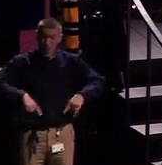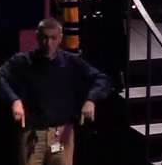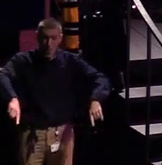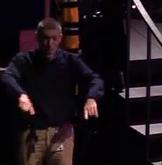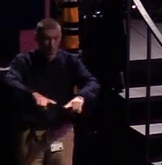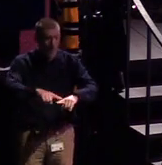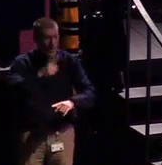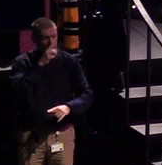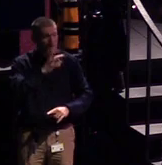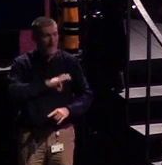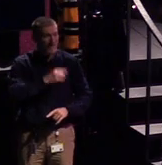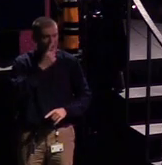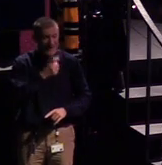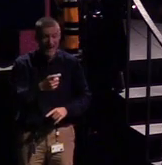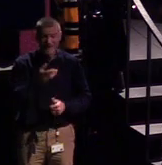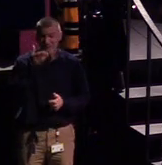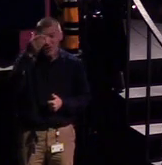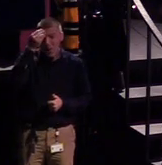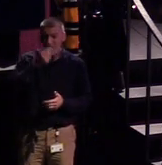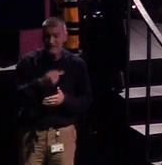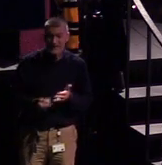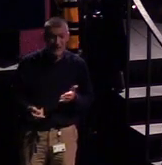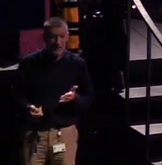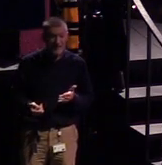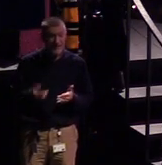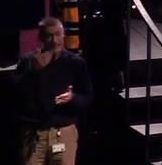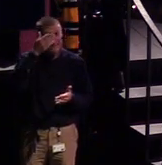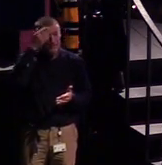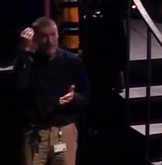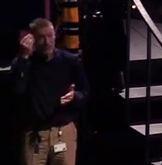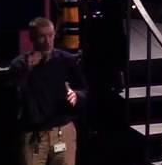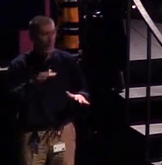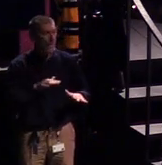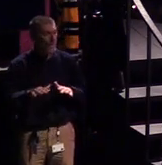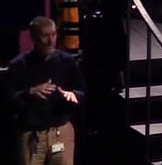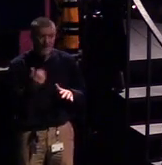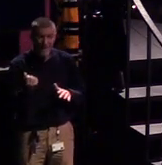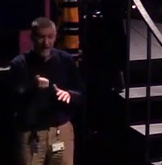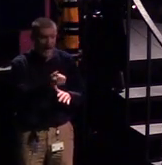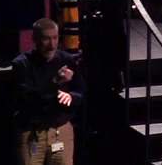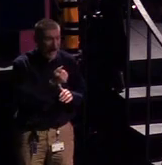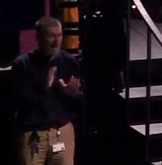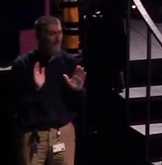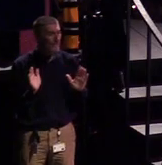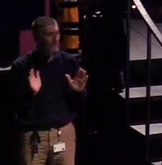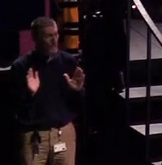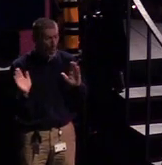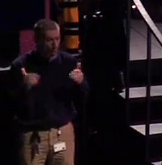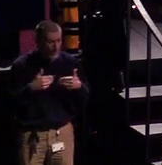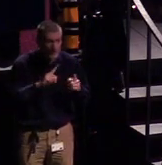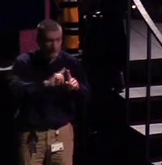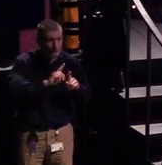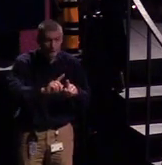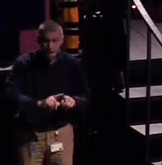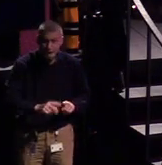this might include people with learning disabilities dementia movement disorders biscuit people on the autistic spectrum those